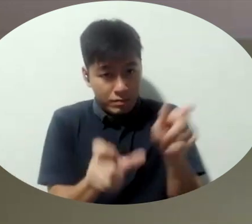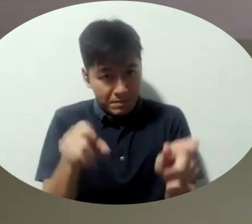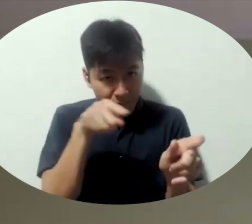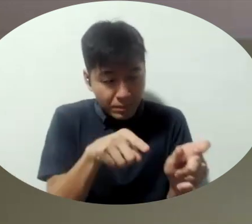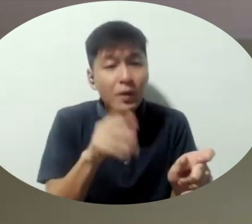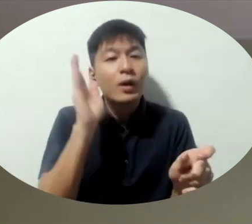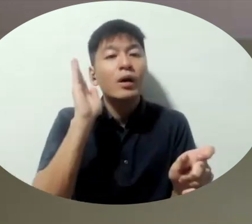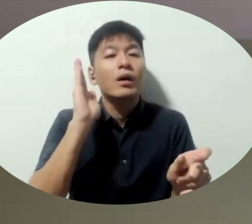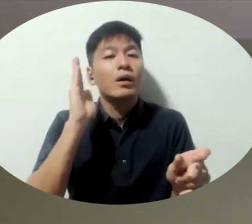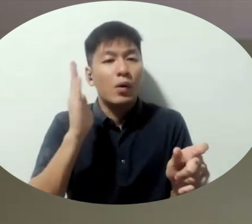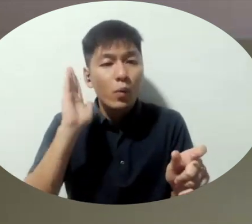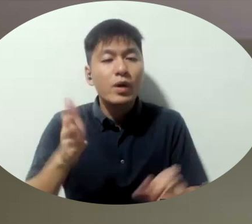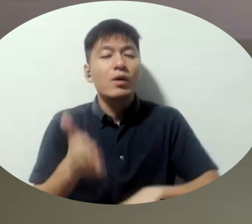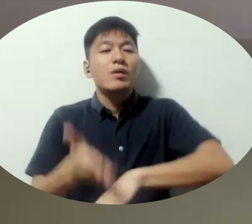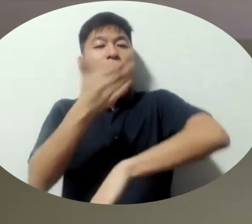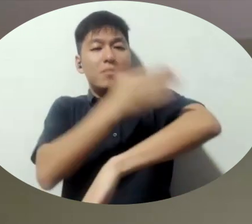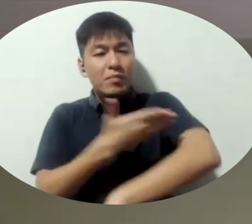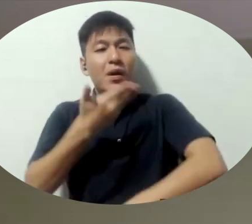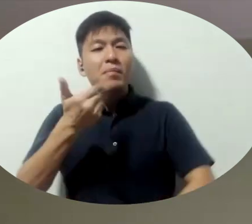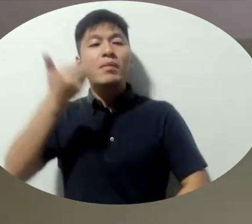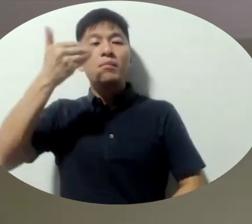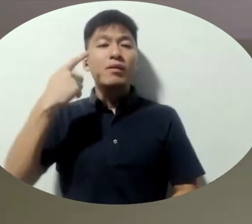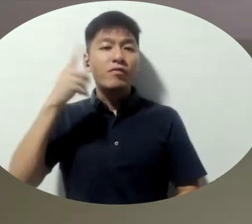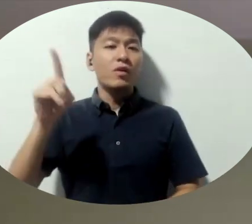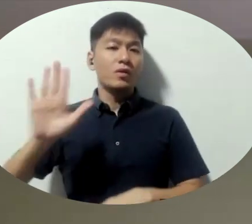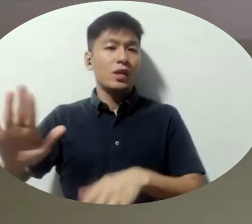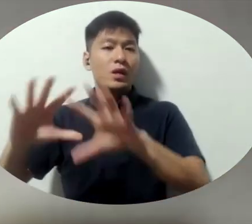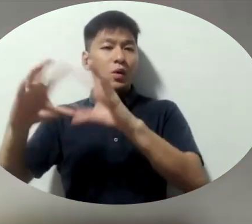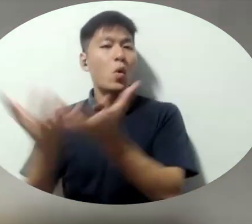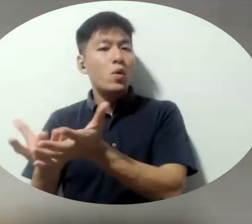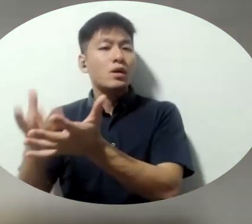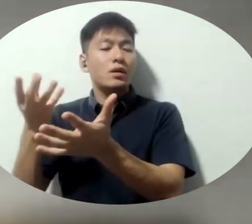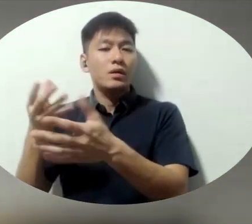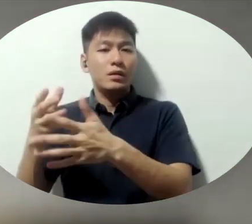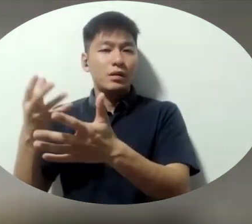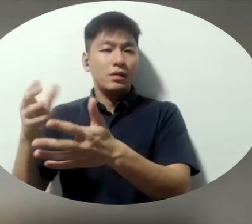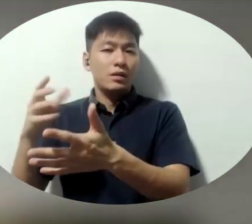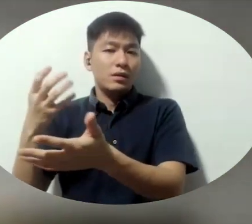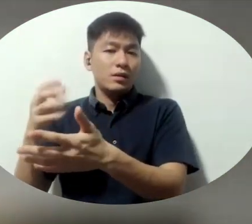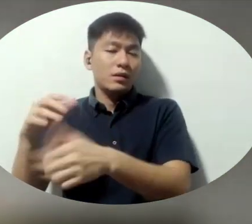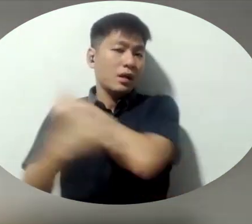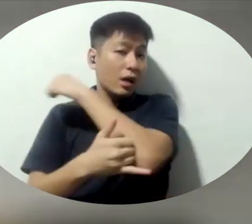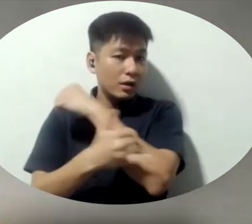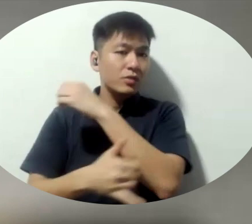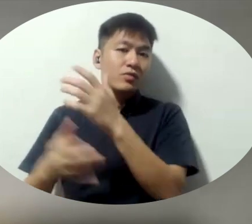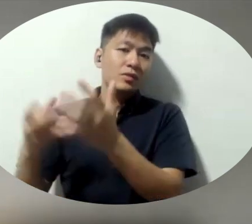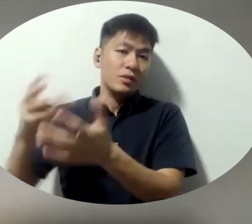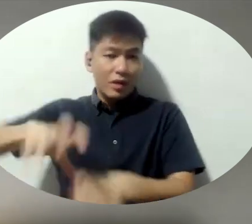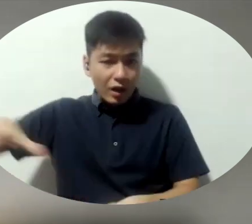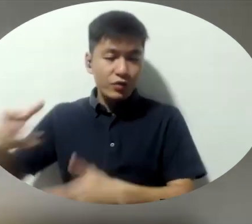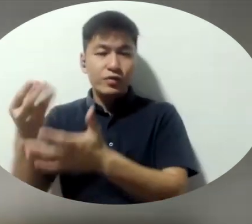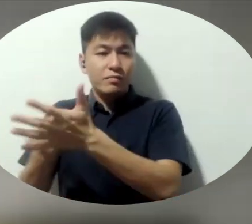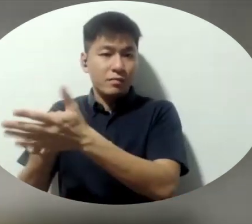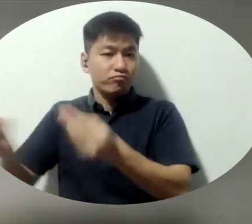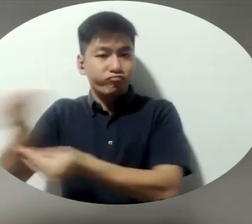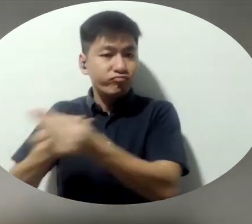or if someone in the chat, yeah, go ahead, Daniel. So just an opinion, right? So we always say prevention is better than